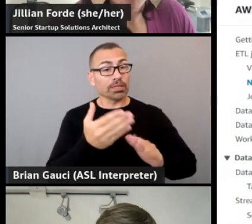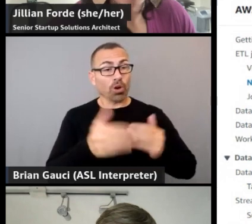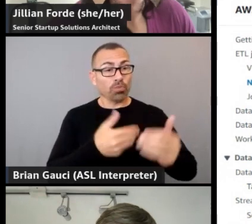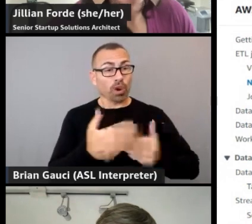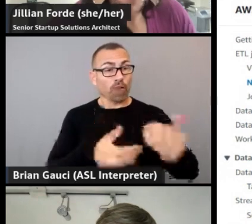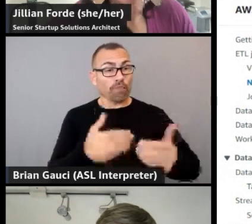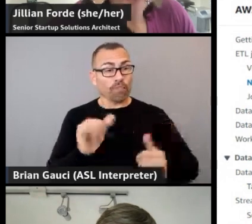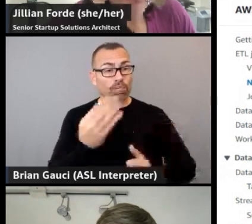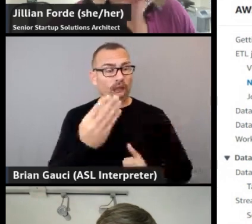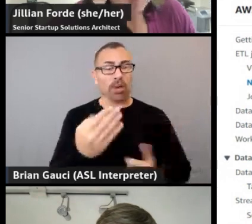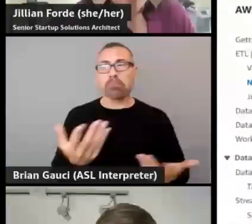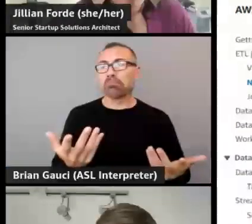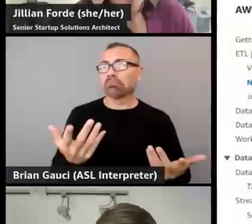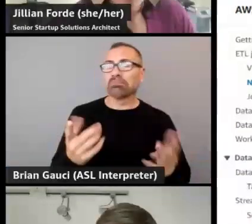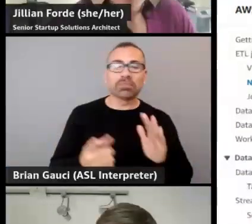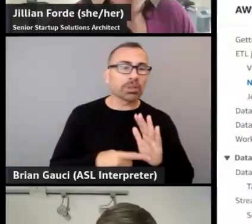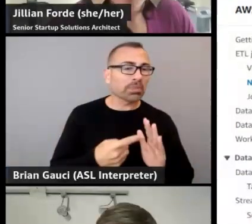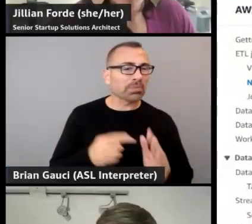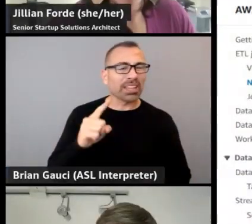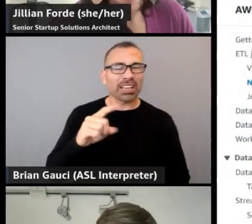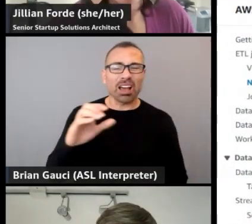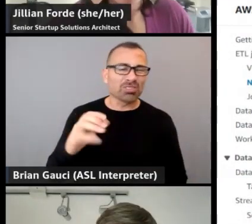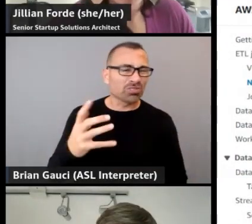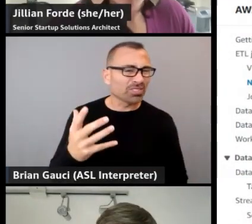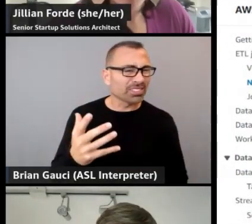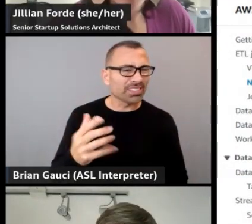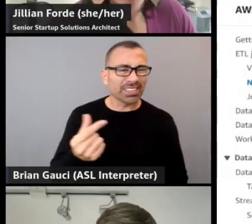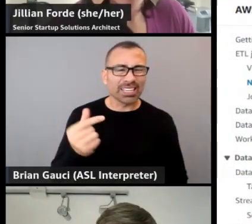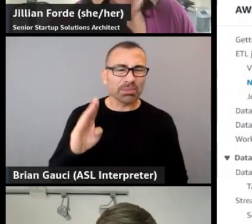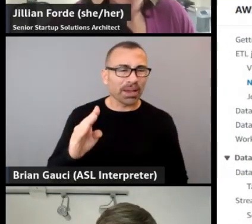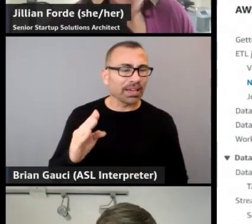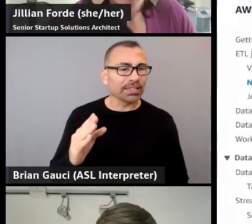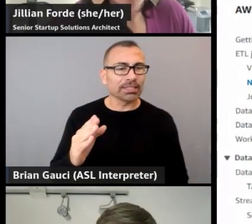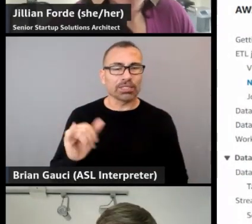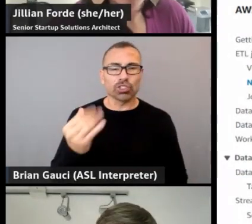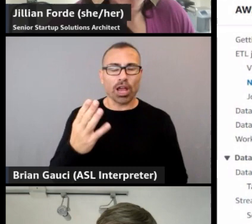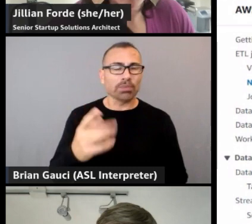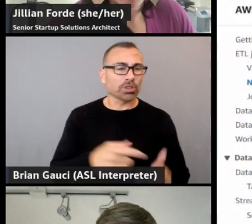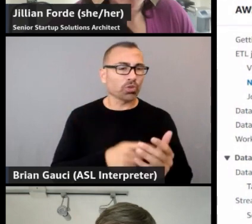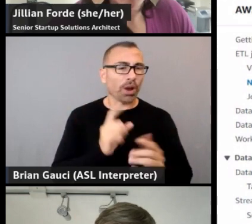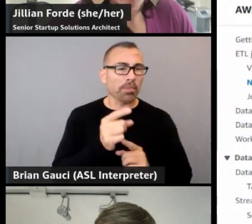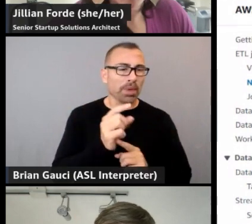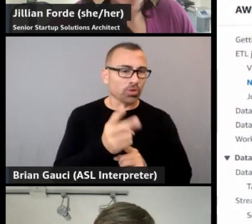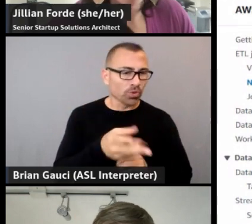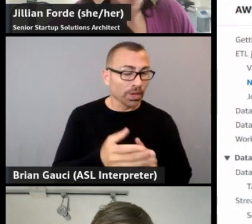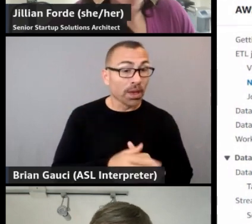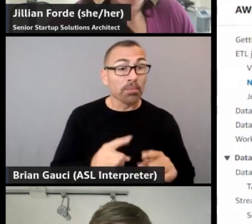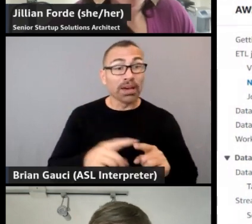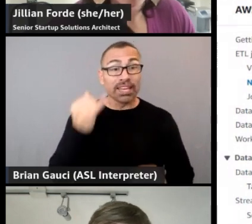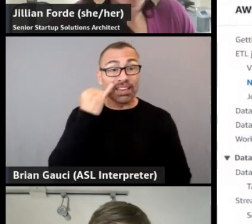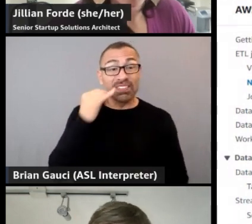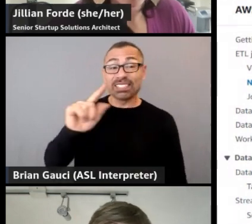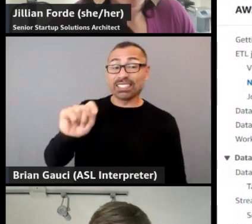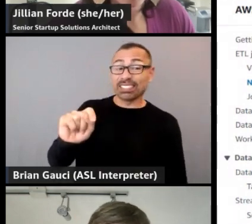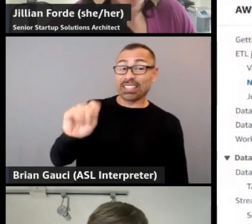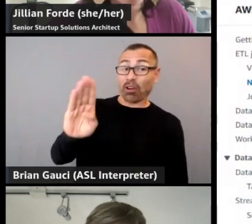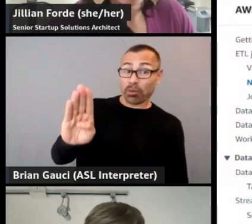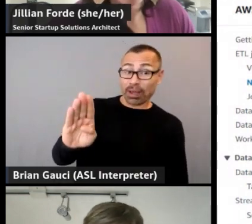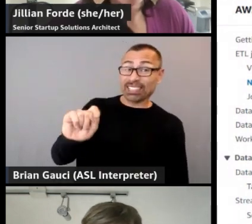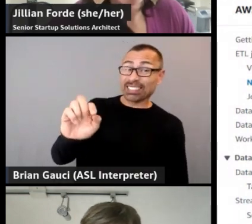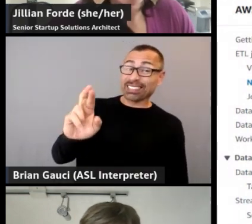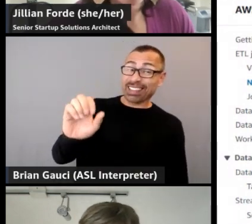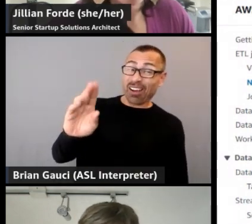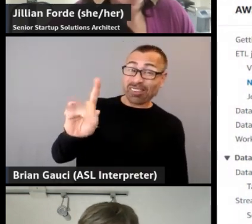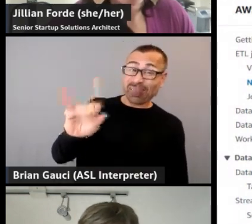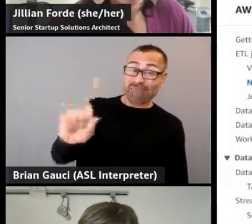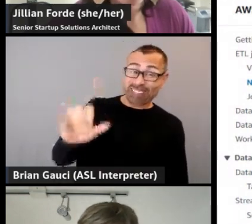of data, sometimes those jobs can take, minutes. If you're processing, terabytes of data, that can take hours. And